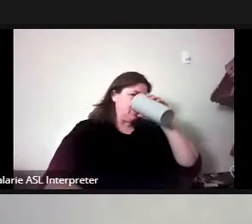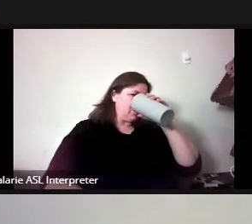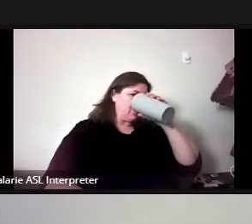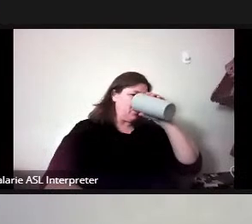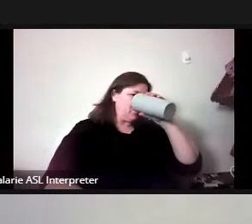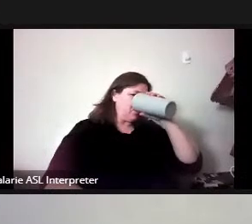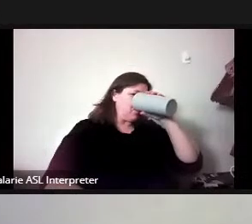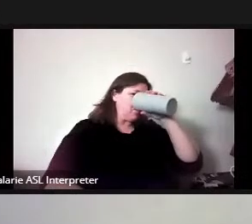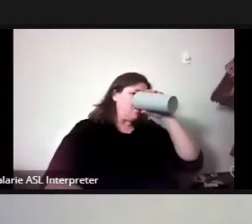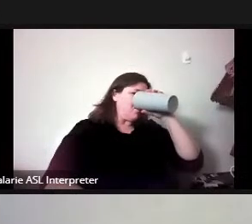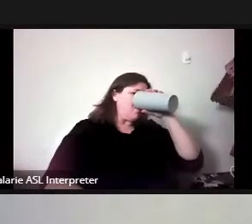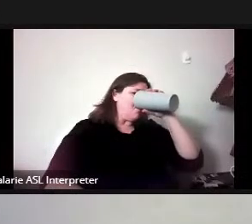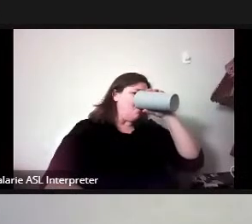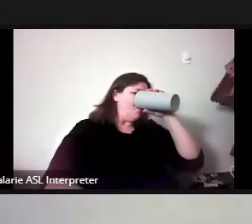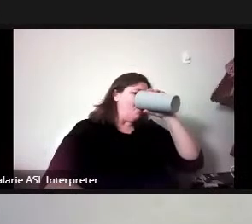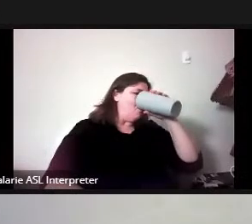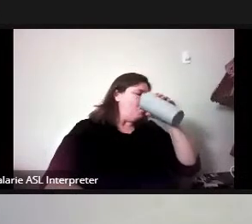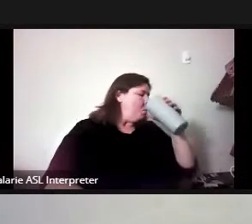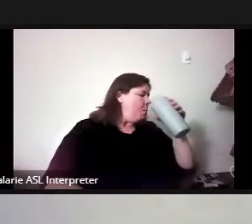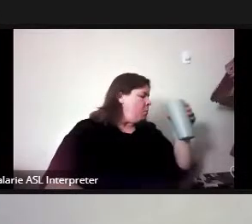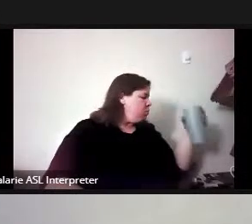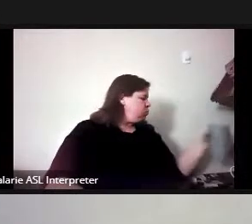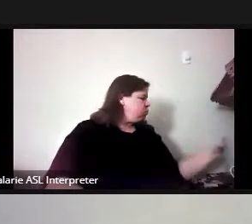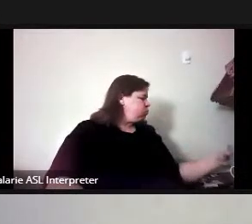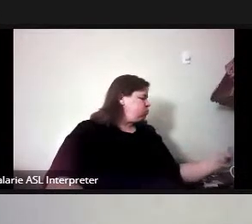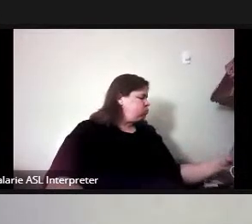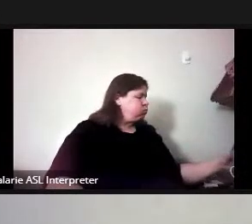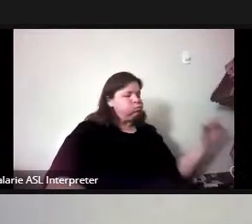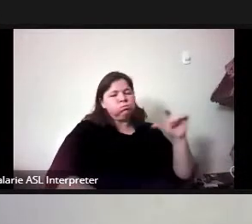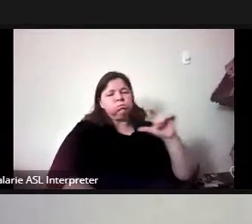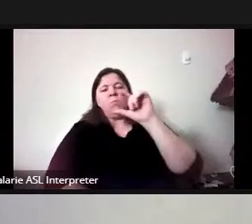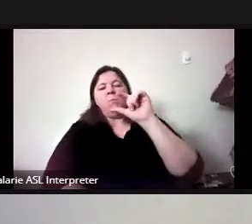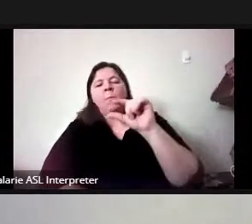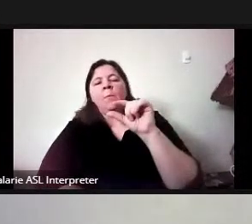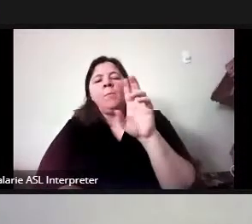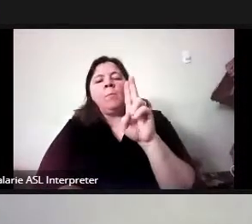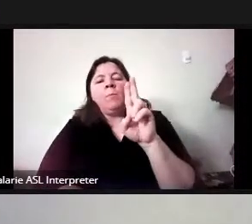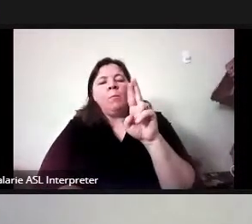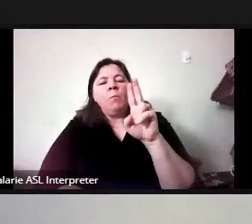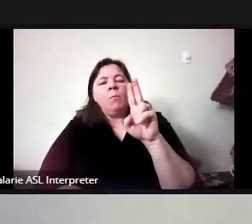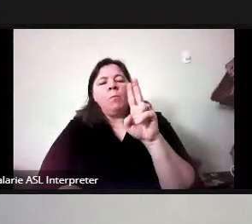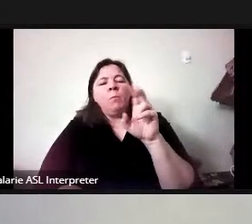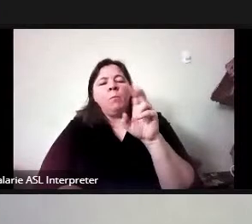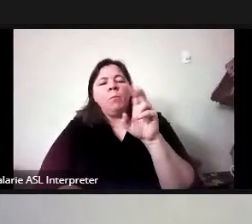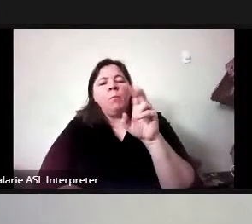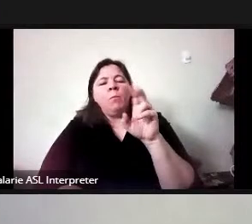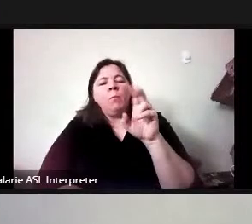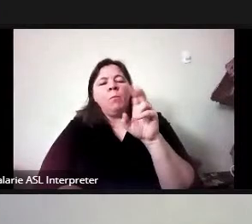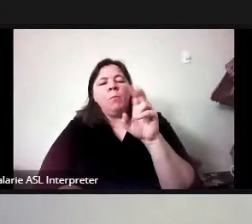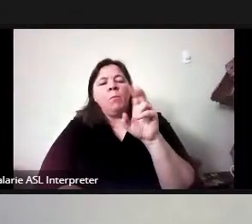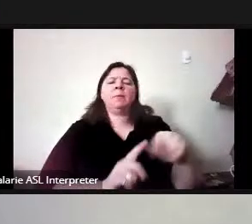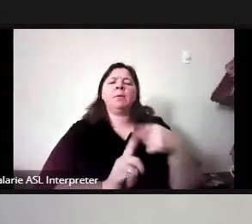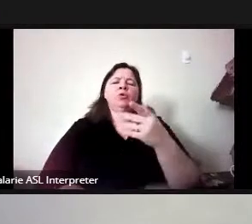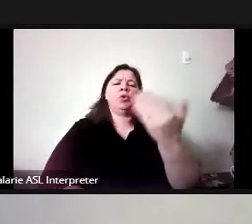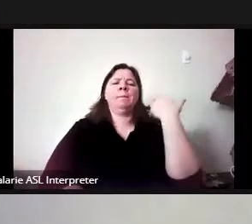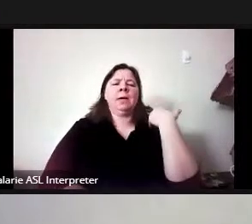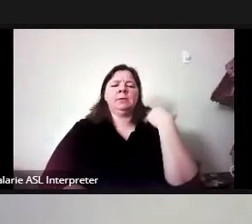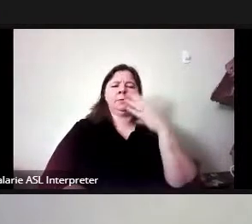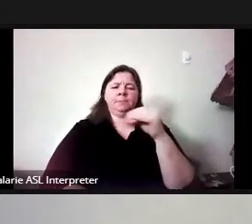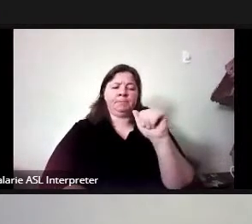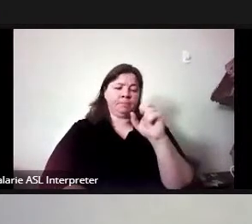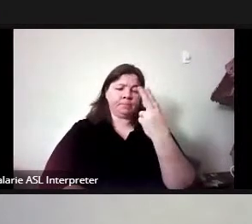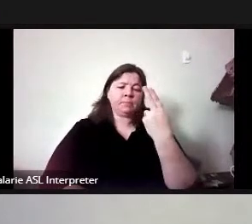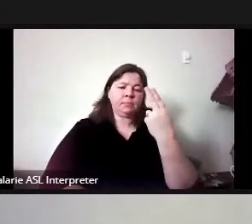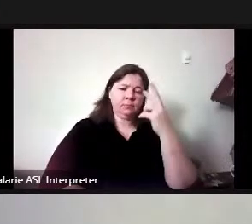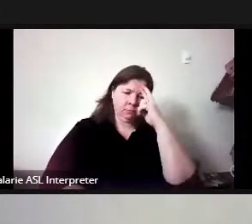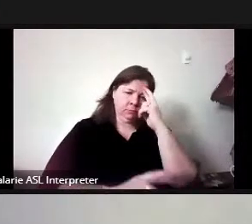in and out today. GURSMINDER, you spoke about your past, and we know that Ash respects you. We all